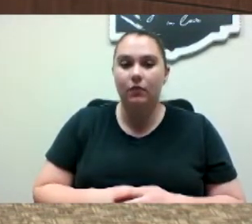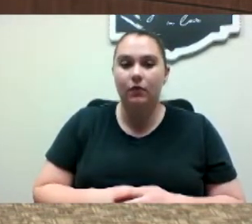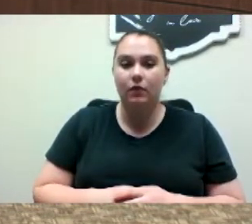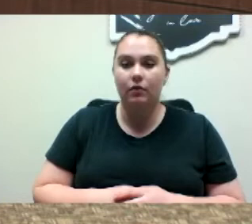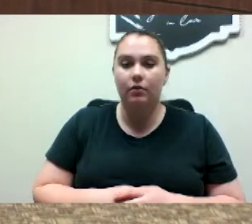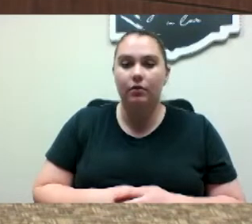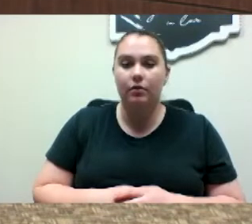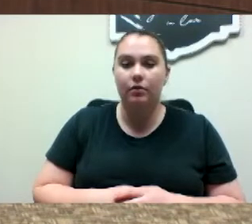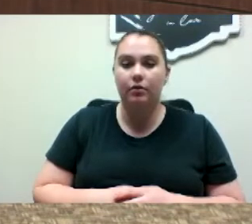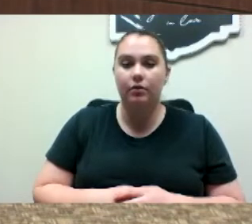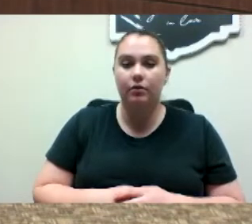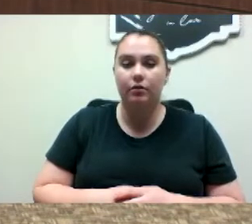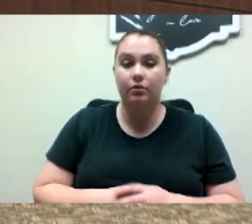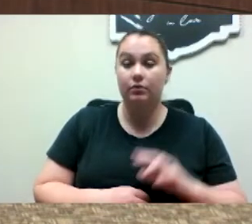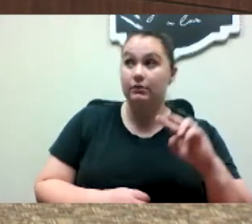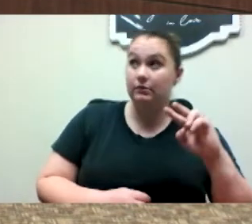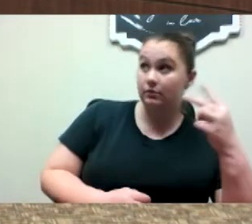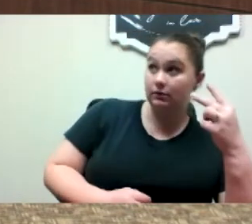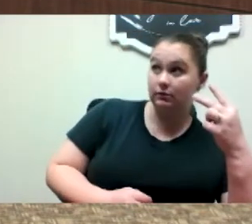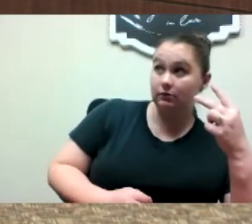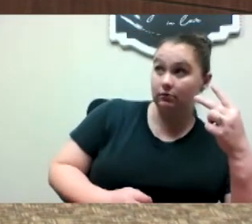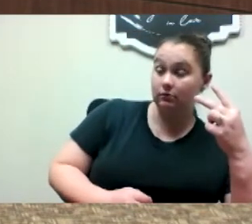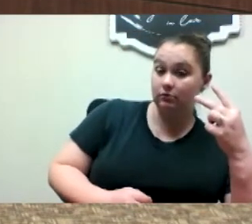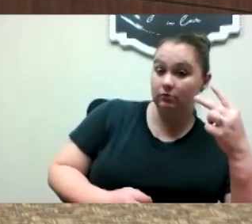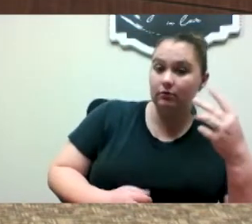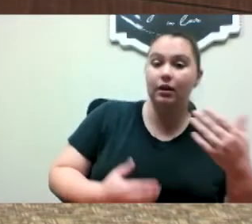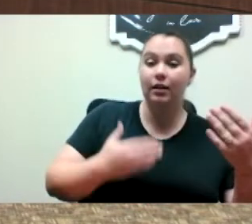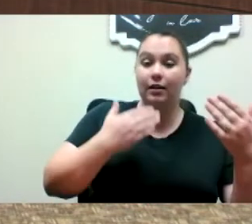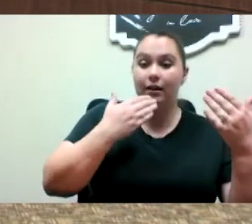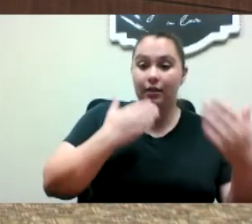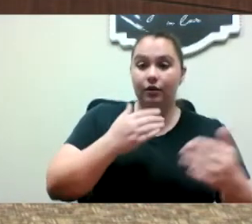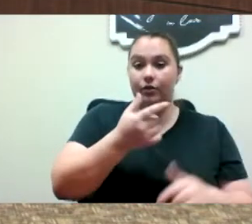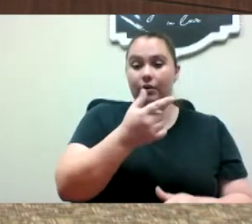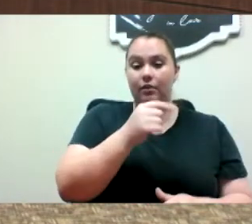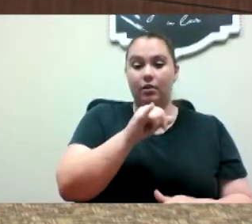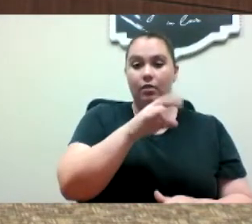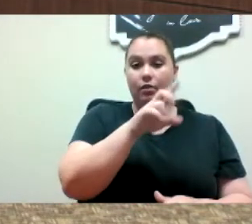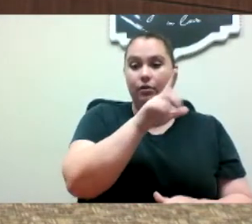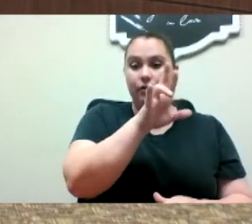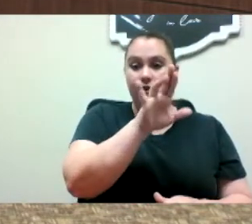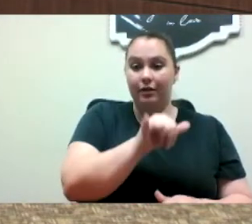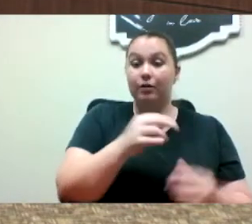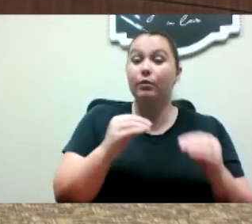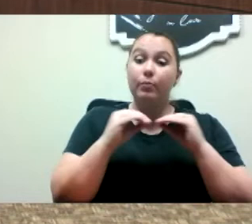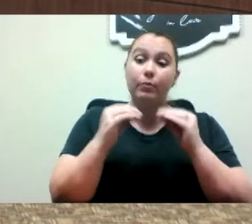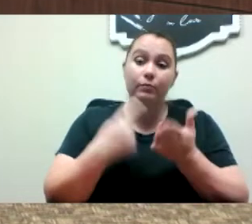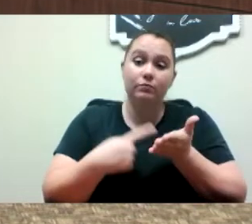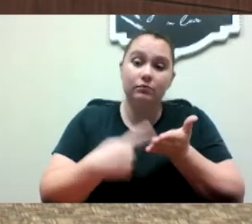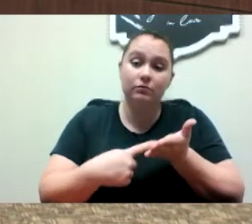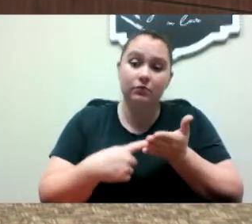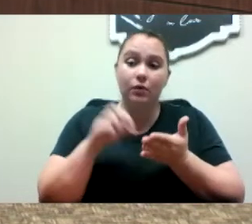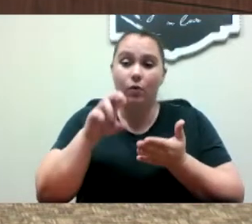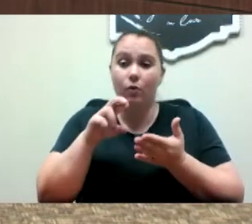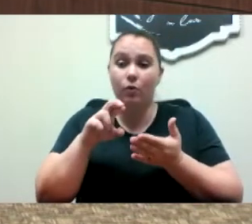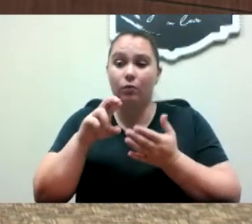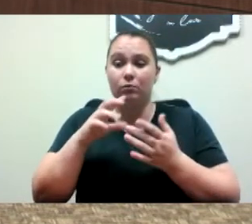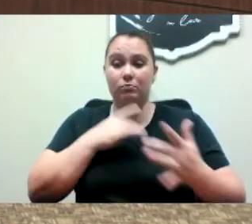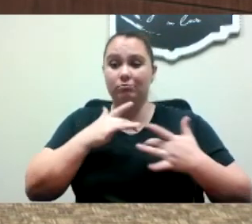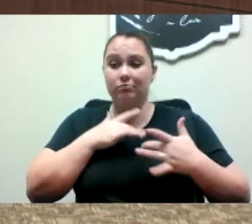Yes. Is that a second? Thank you, Mr. Giller. Although, okay, any further discussion or